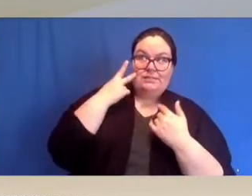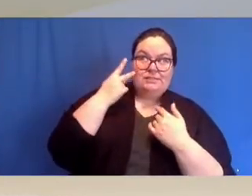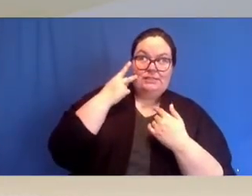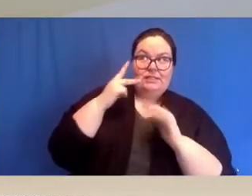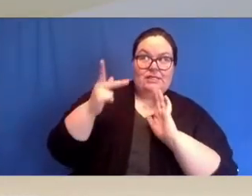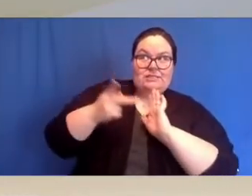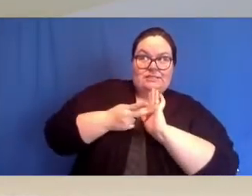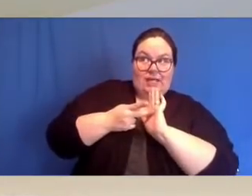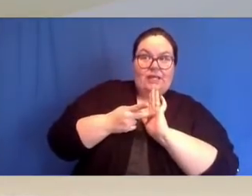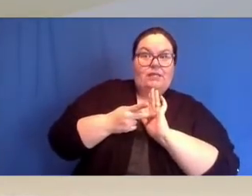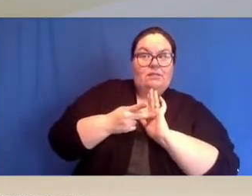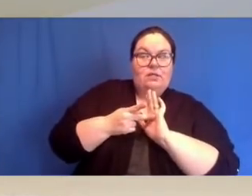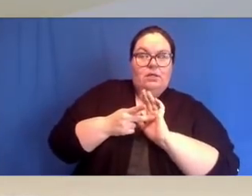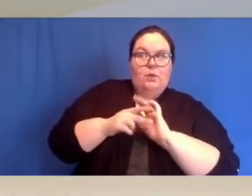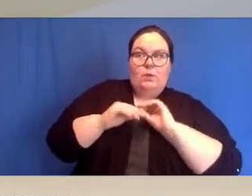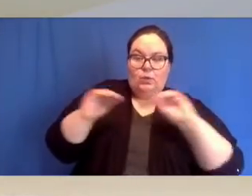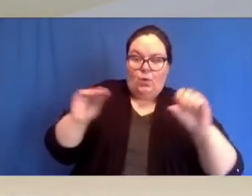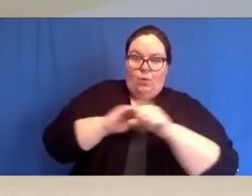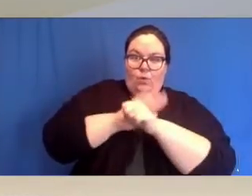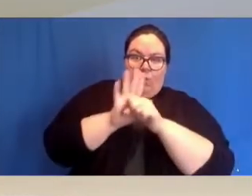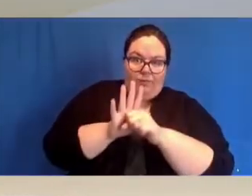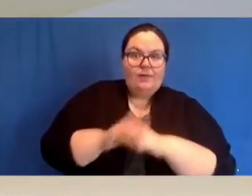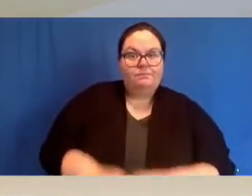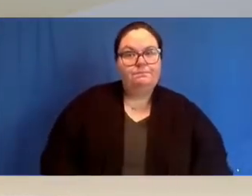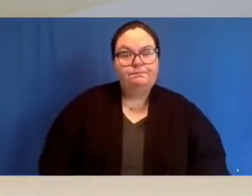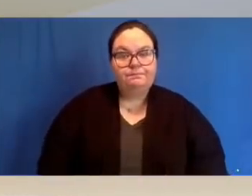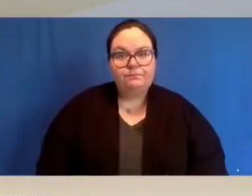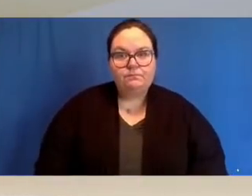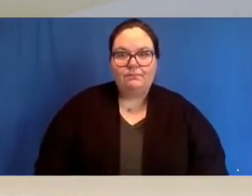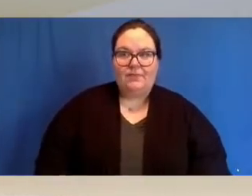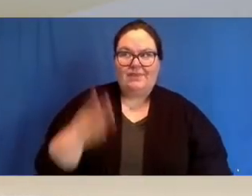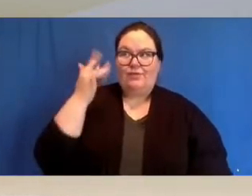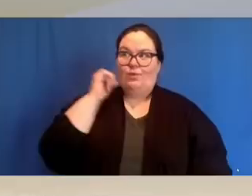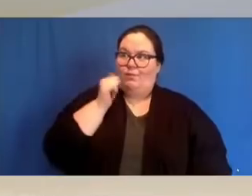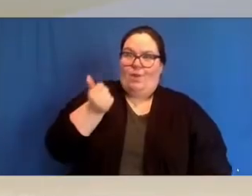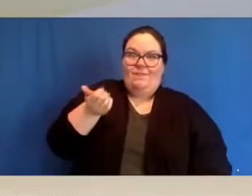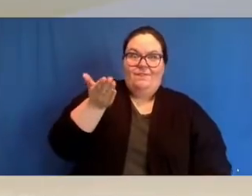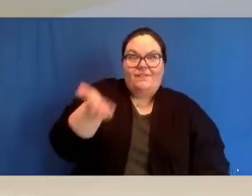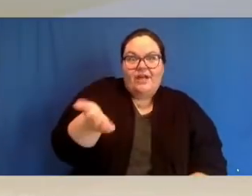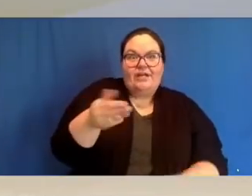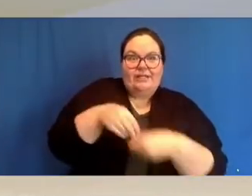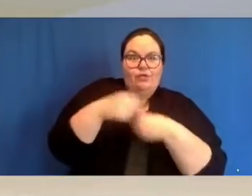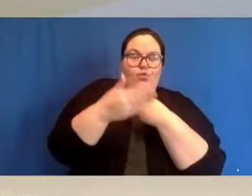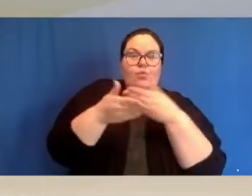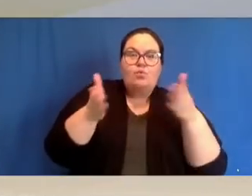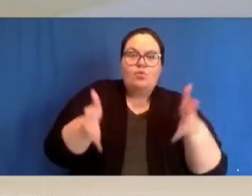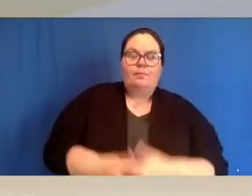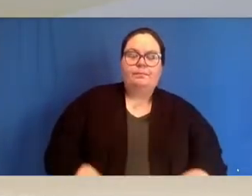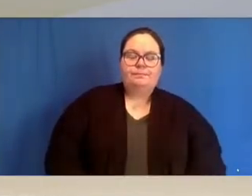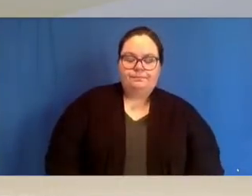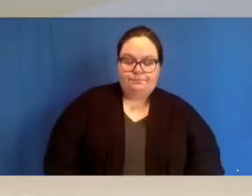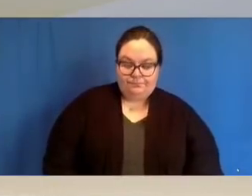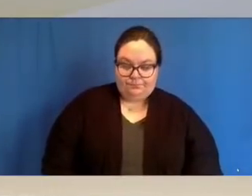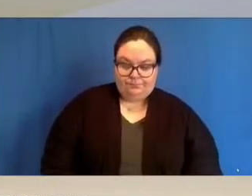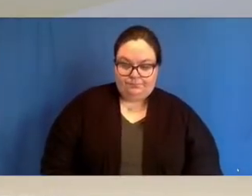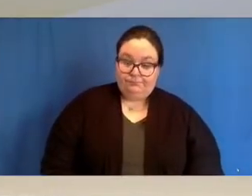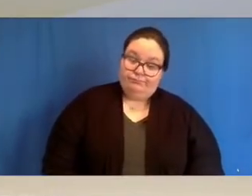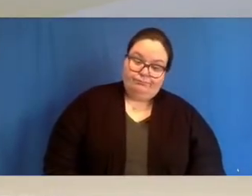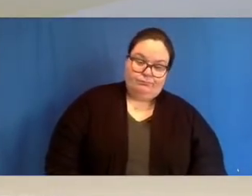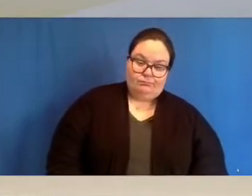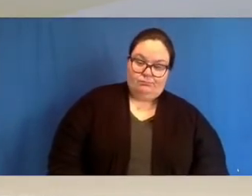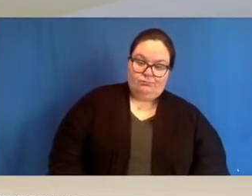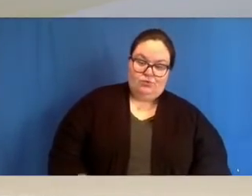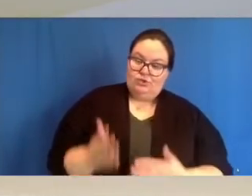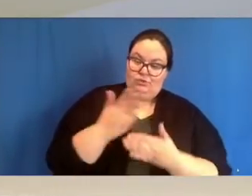to get a 4-day test to make sure that things are where they need to be. And I think that's just part of